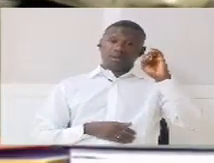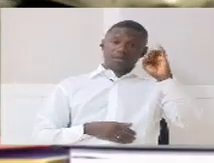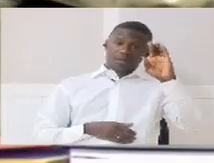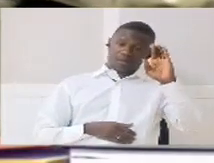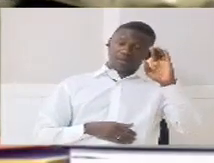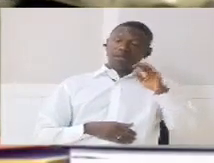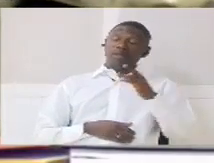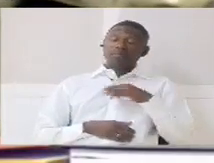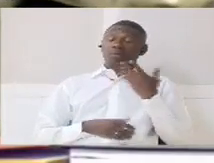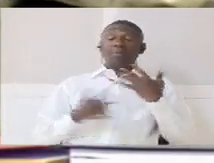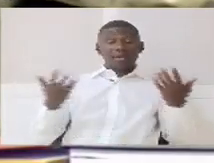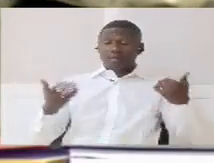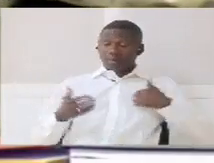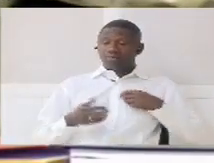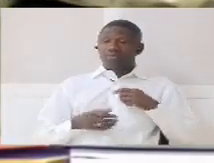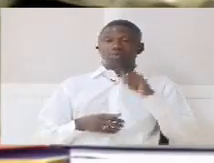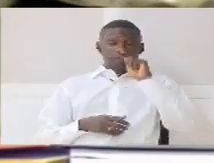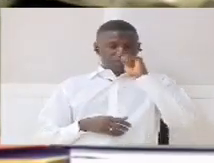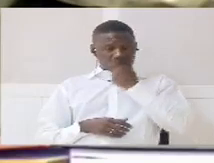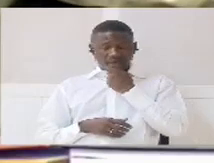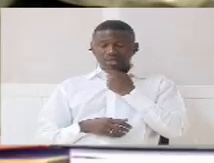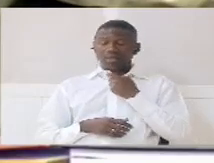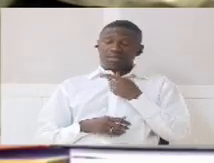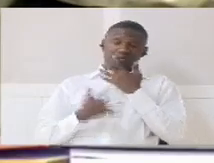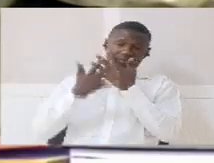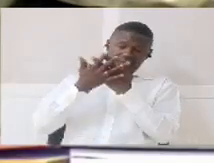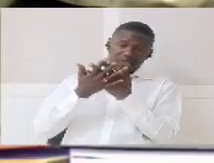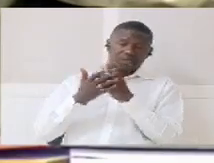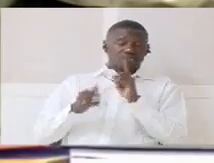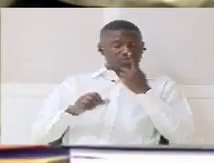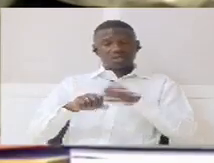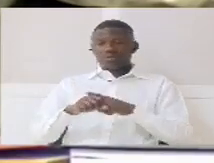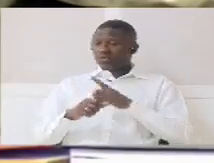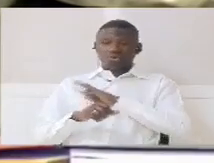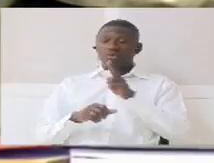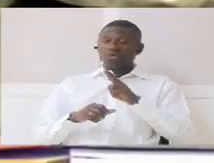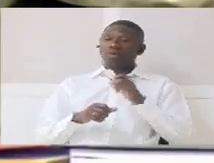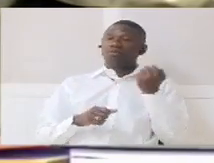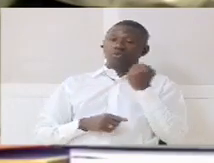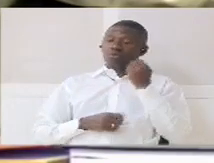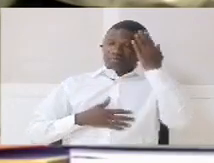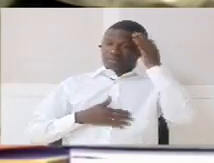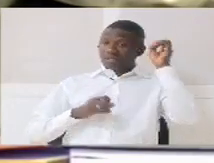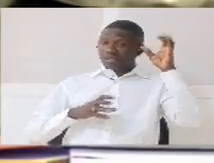But many people used to die in the prisons, yes, and some of the causes is not usually beriberi. What I am after is that, yes, it